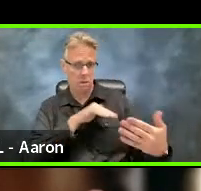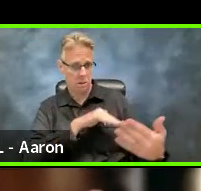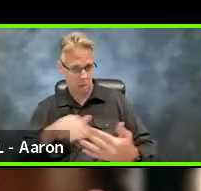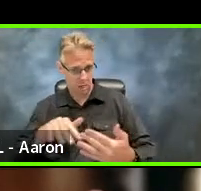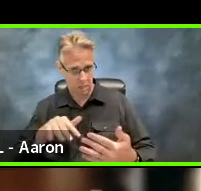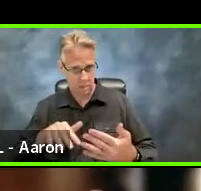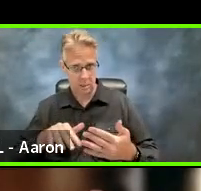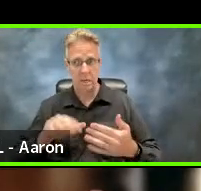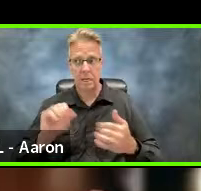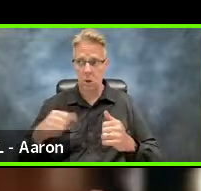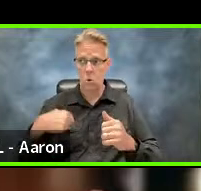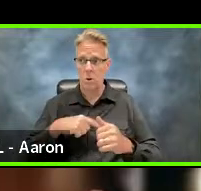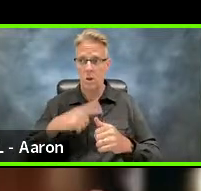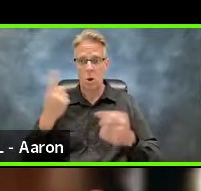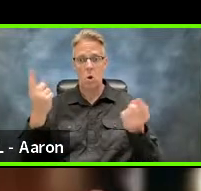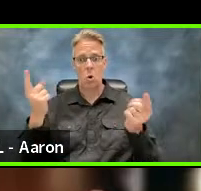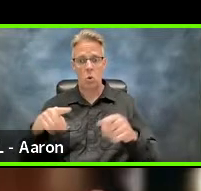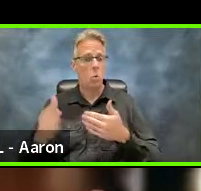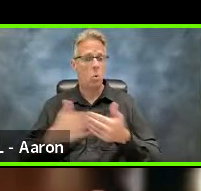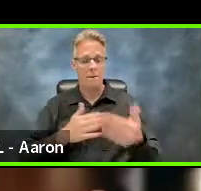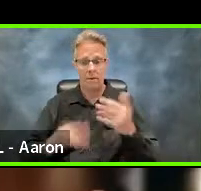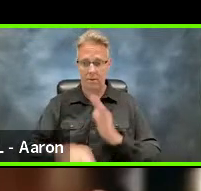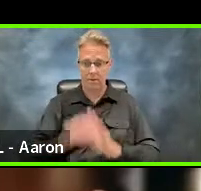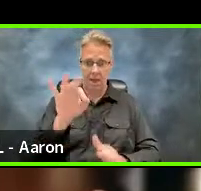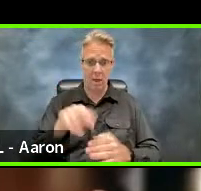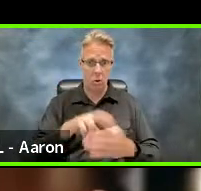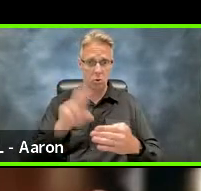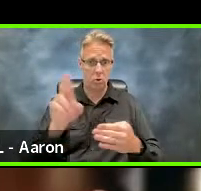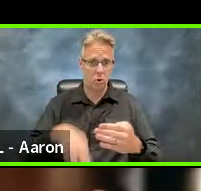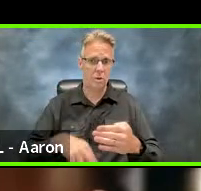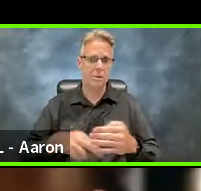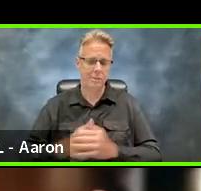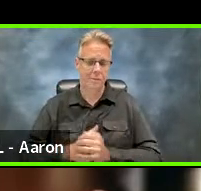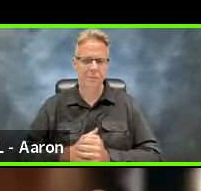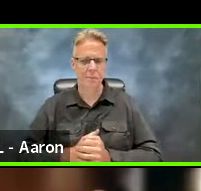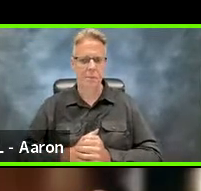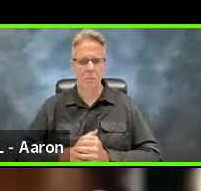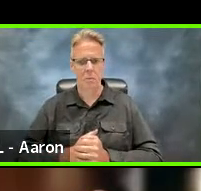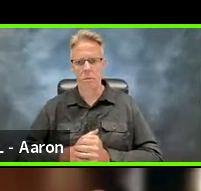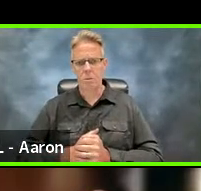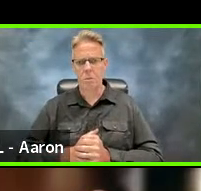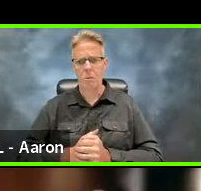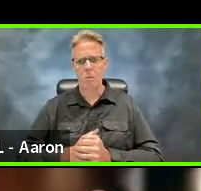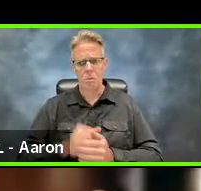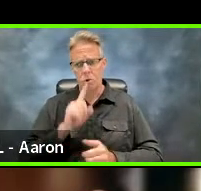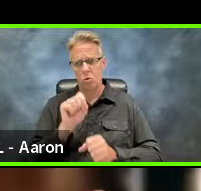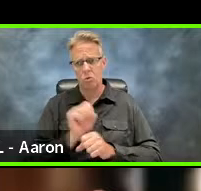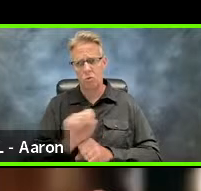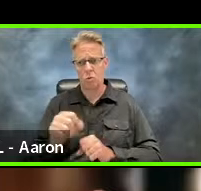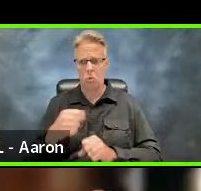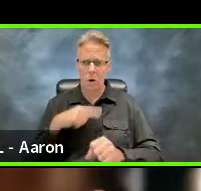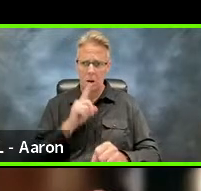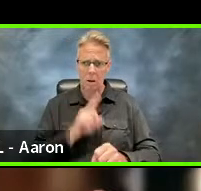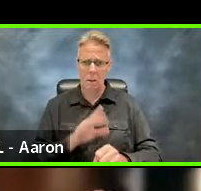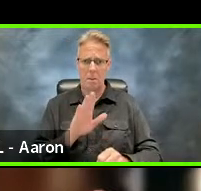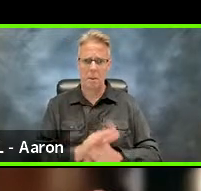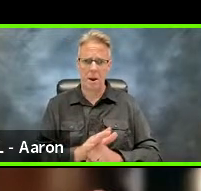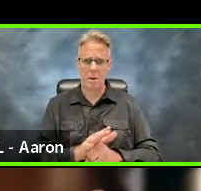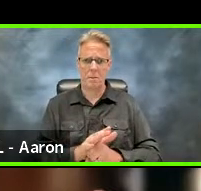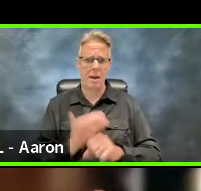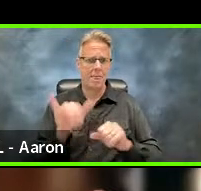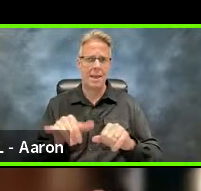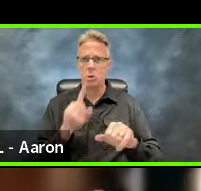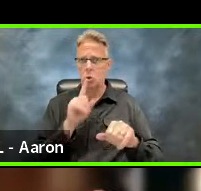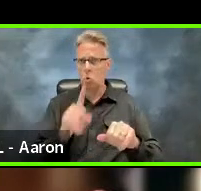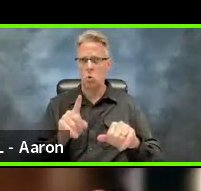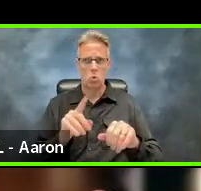we agree with the results of that? And I think that, we're pretty committed to this is an open and